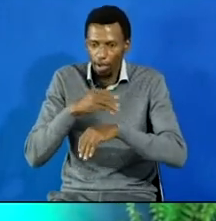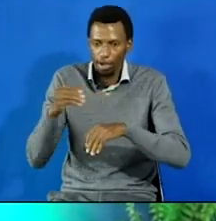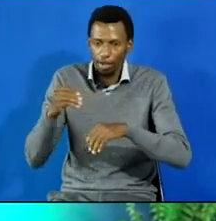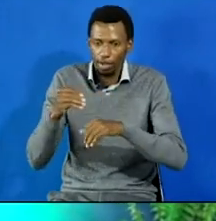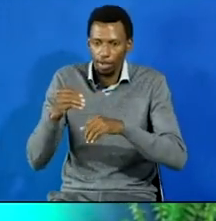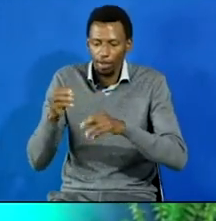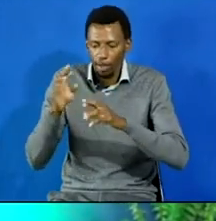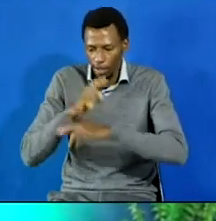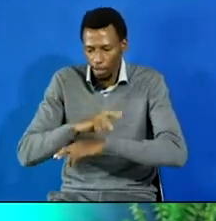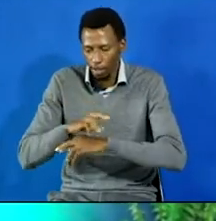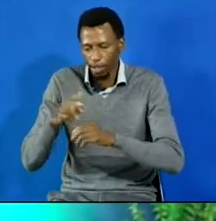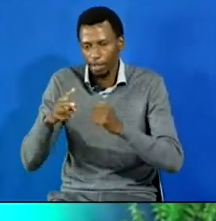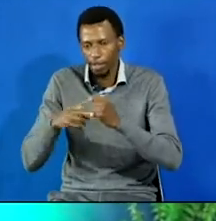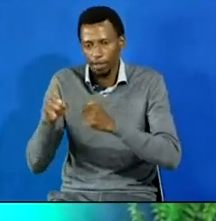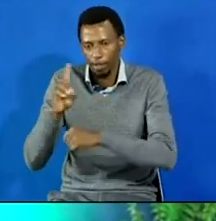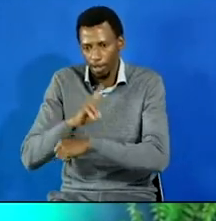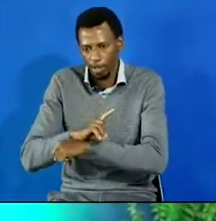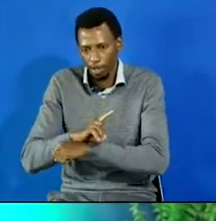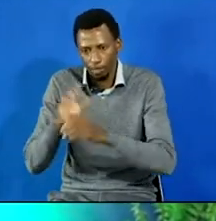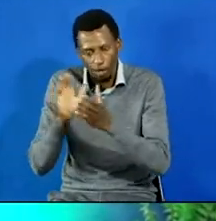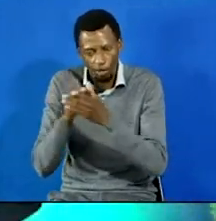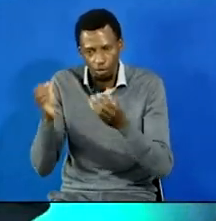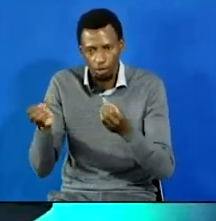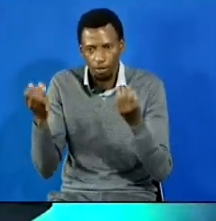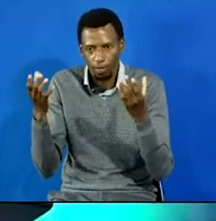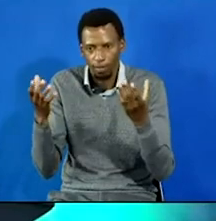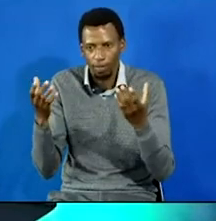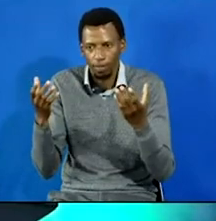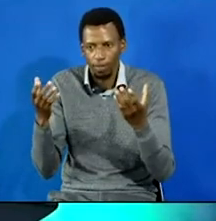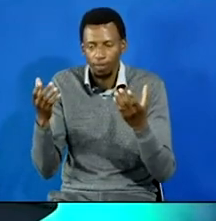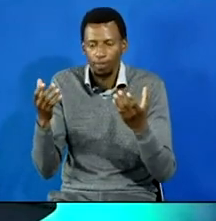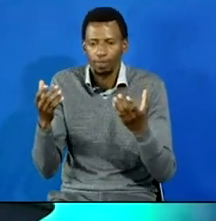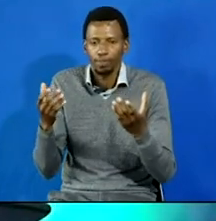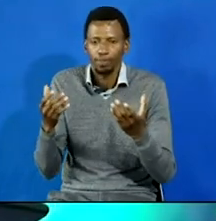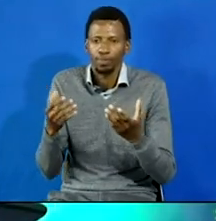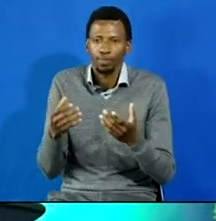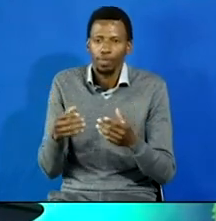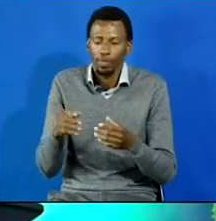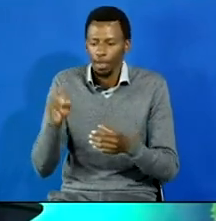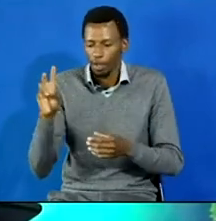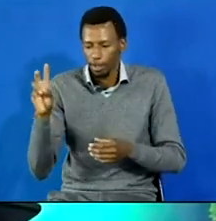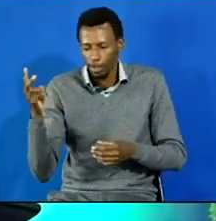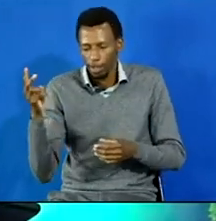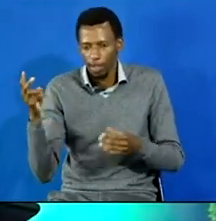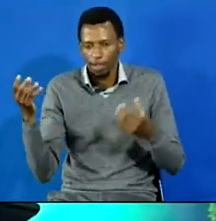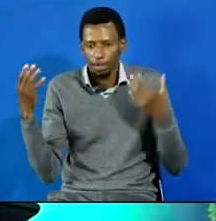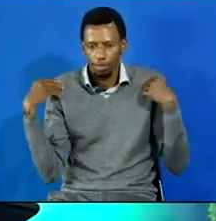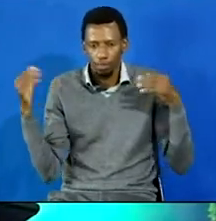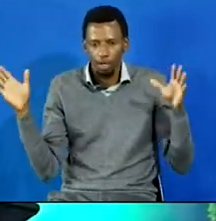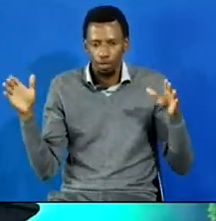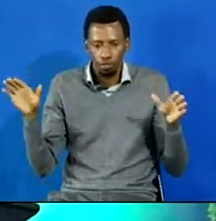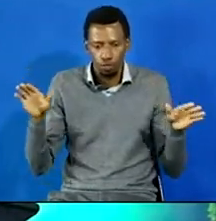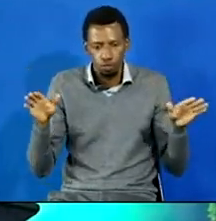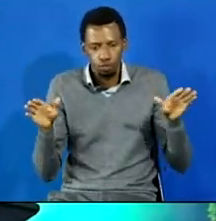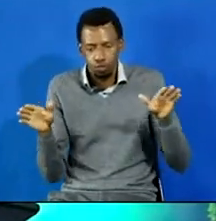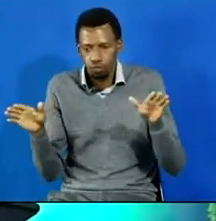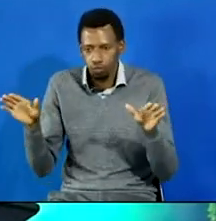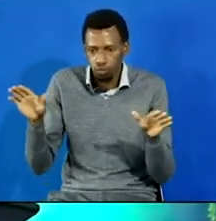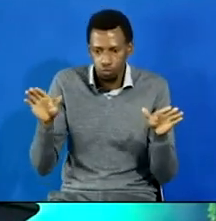A second angel speaks, and John sees him moving also, saying,